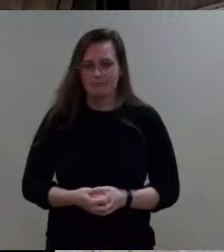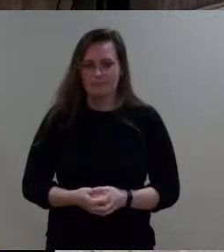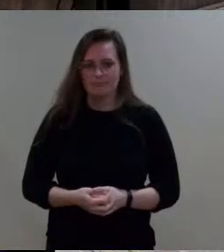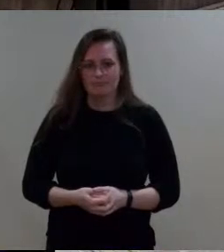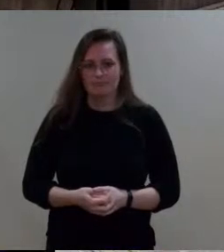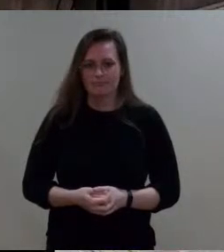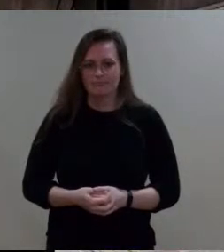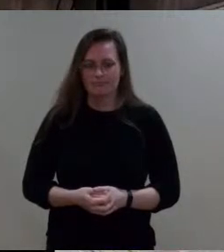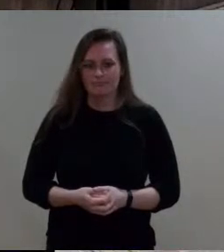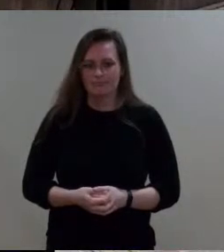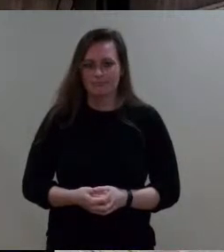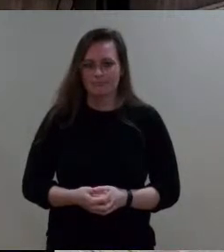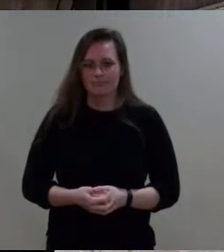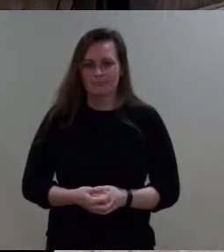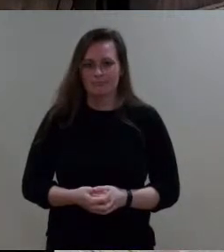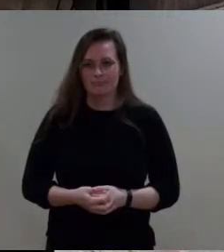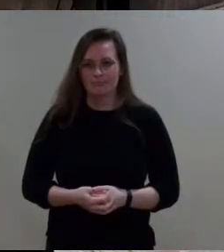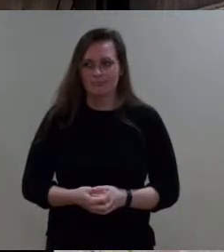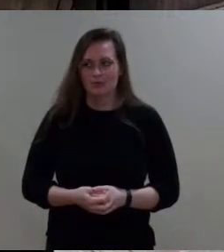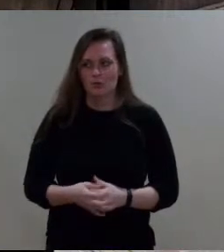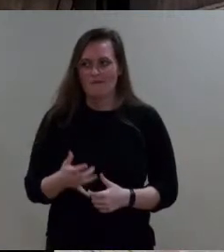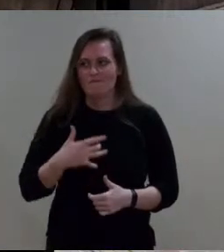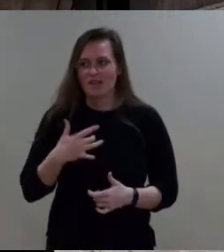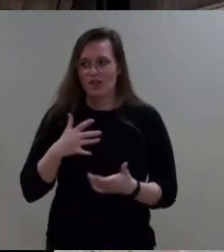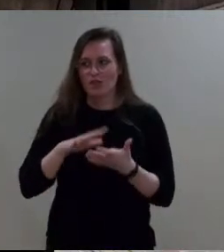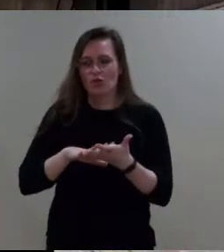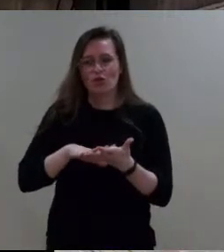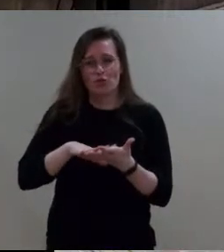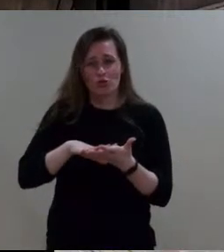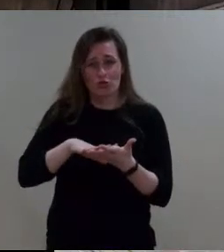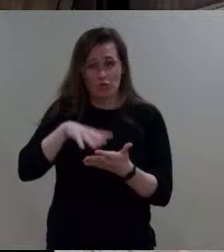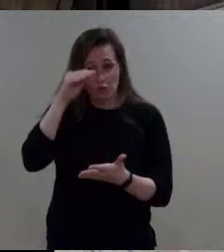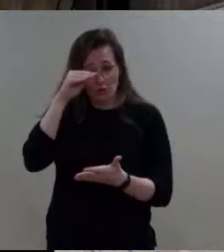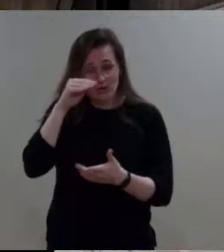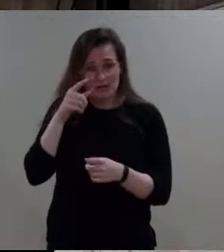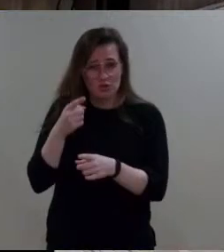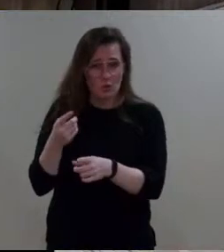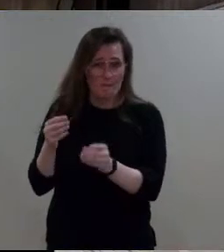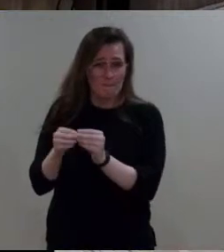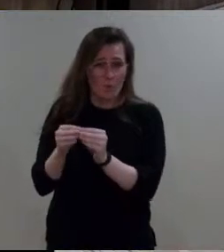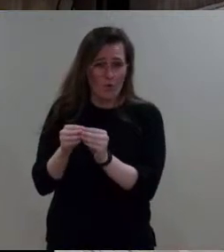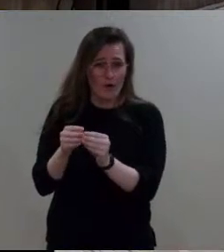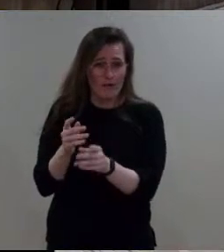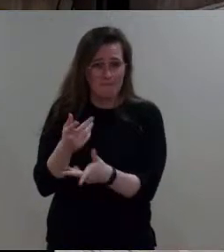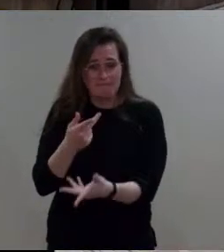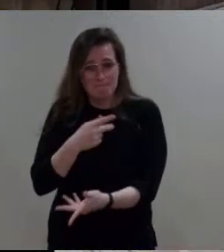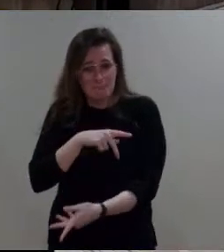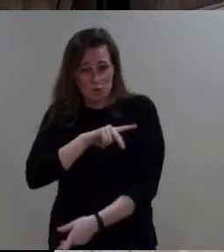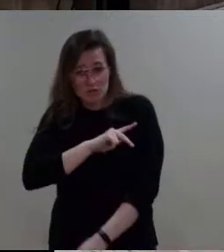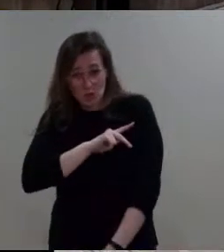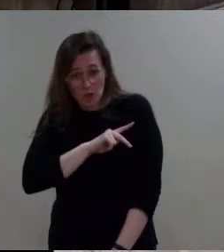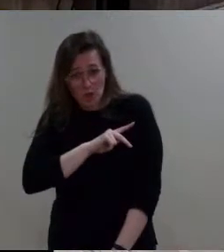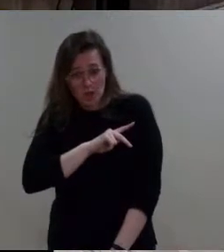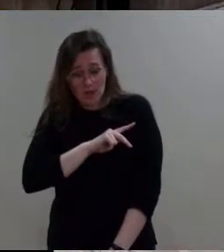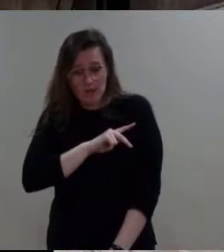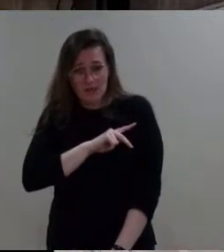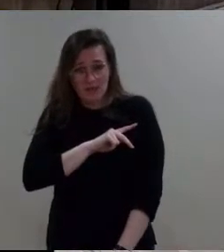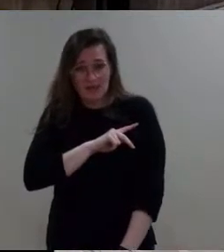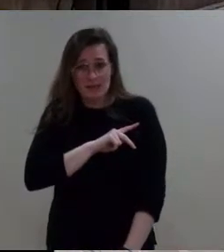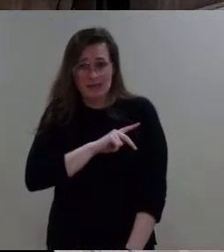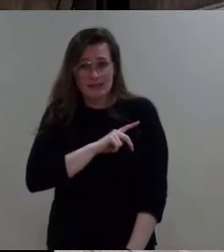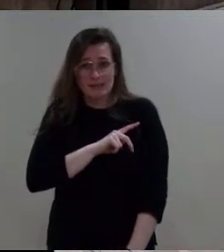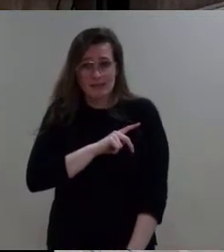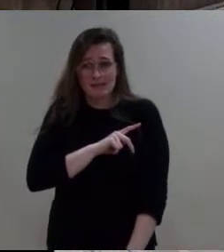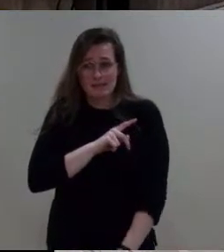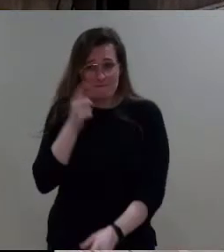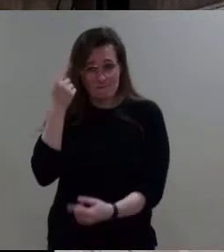probably more personal. It's not that it's something that the general population might not know. But I would also say that the